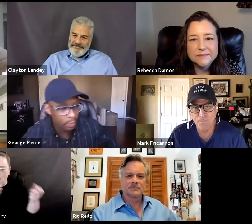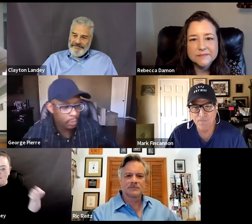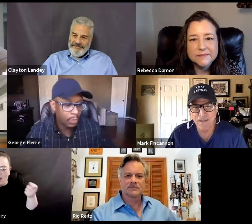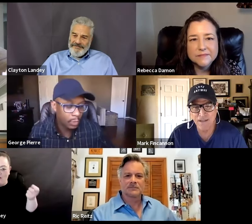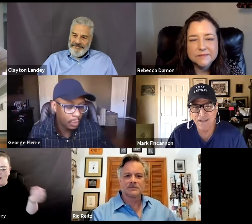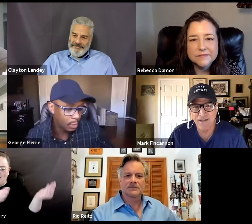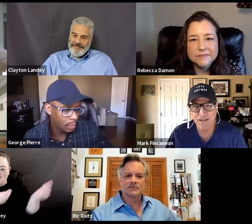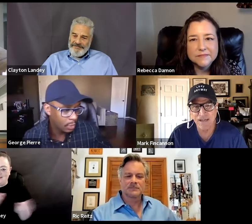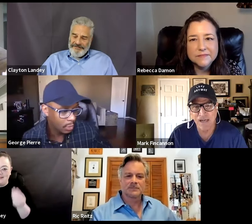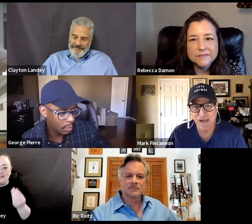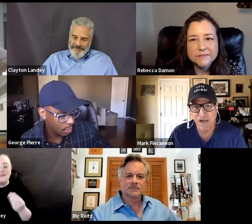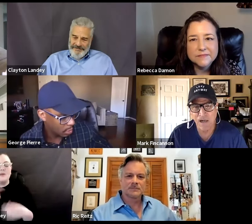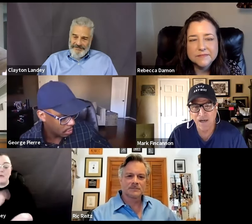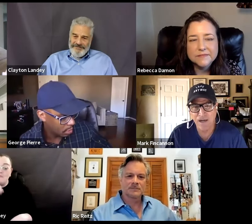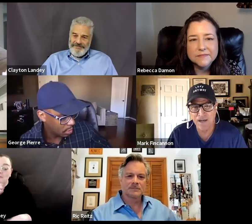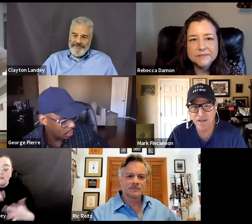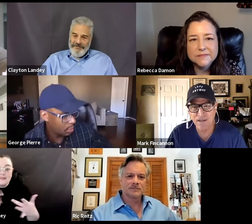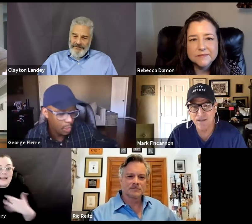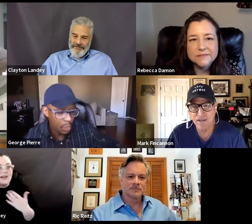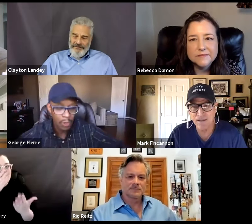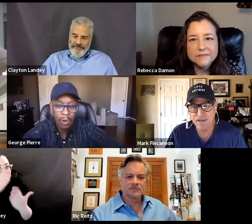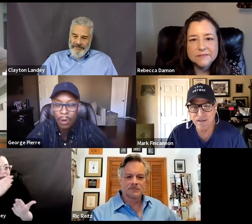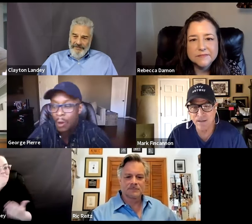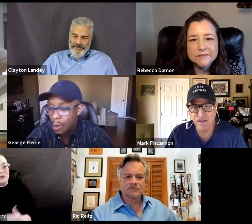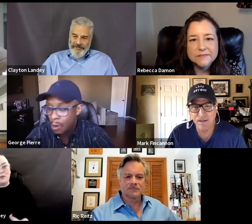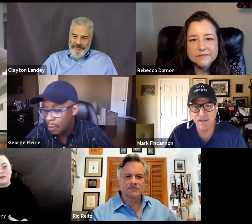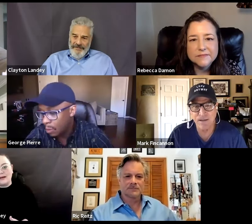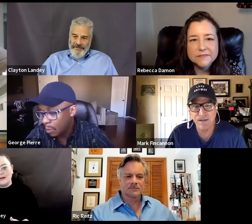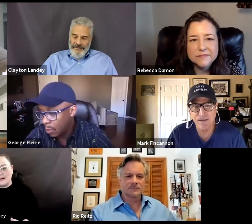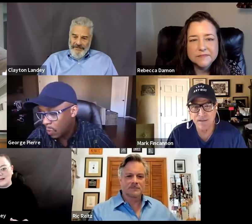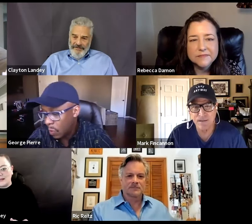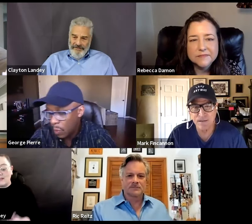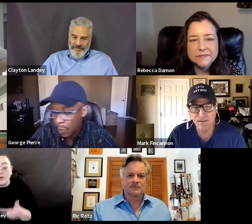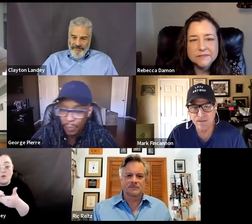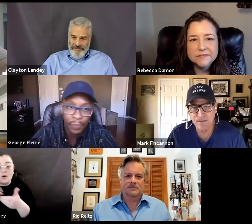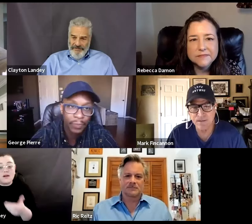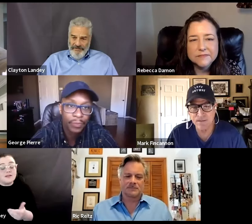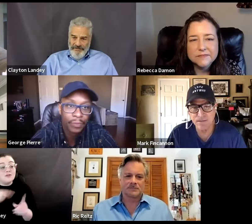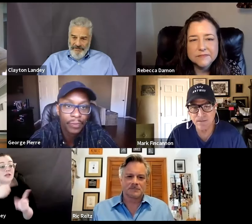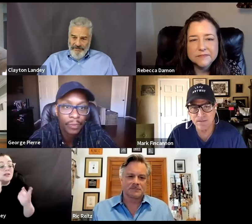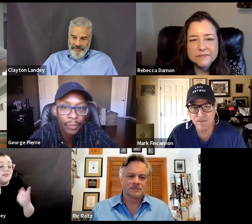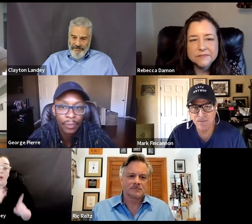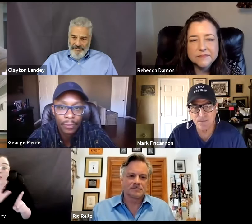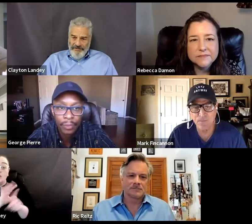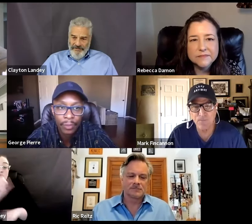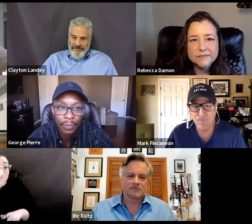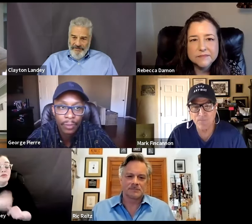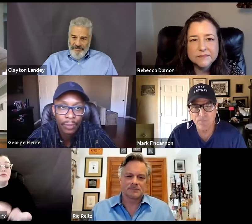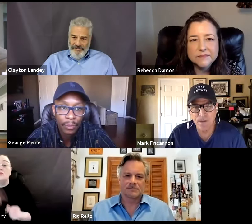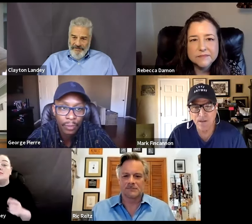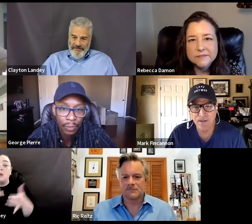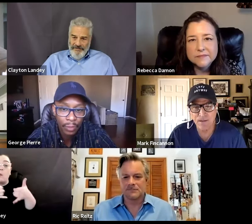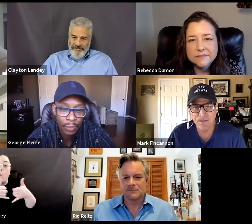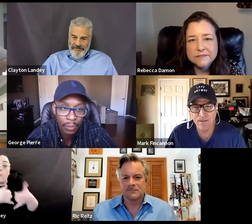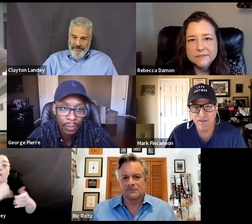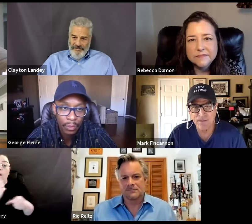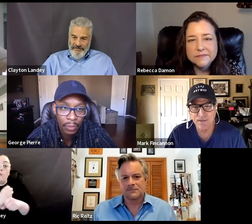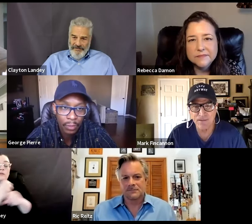out. So thank you, Clayton, for really being here today. He's very accomplished. He's an award-winning performer after 40